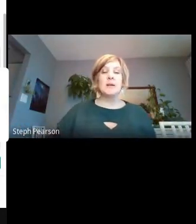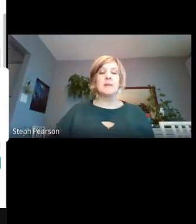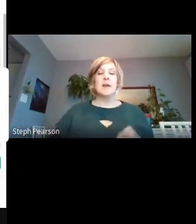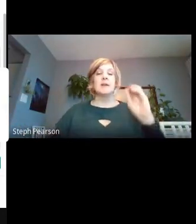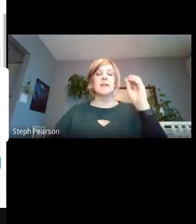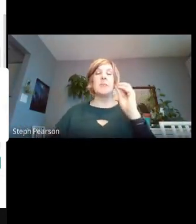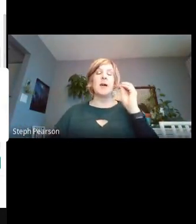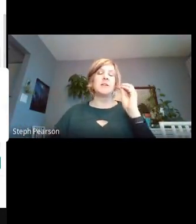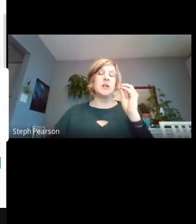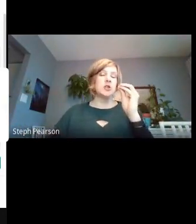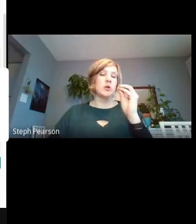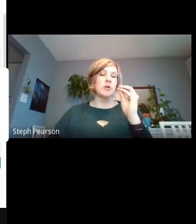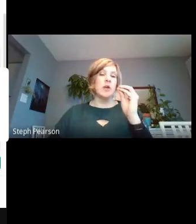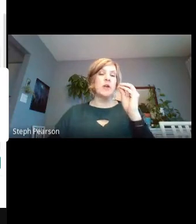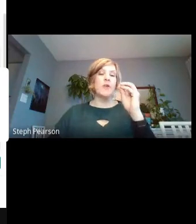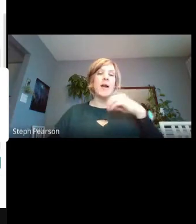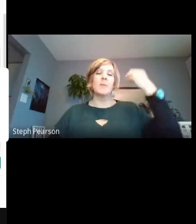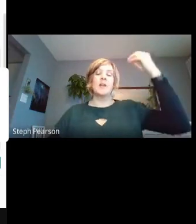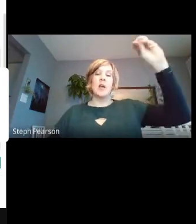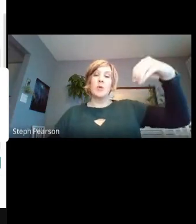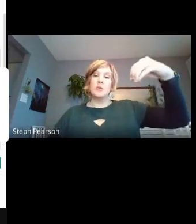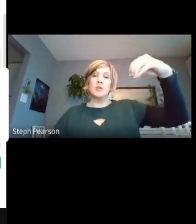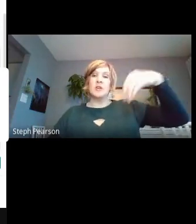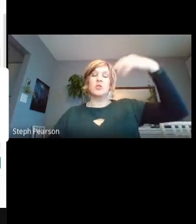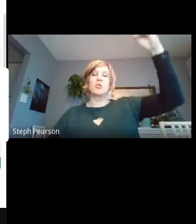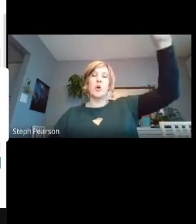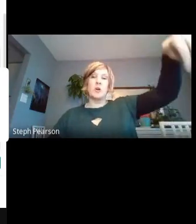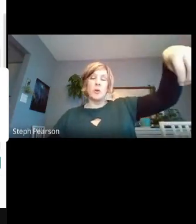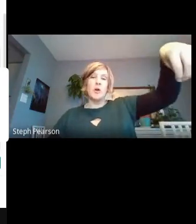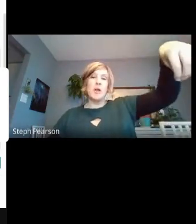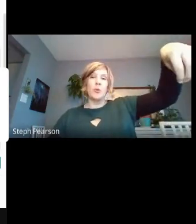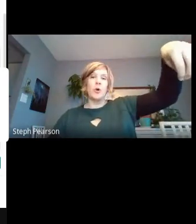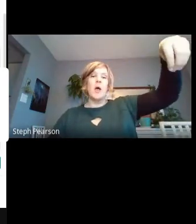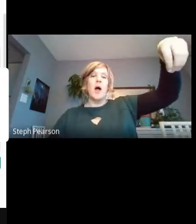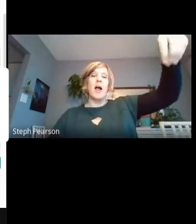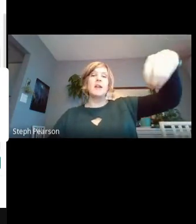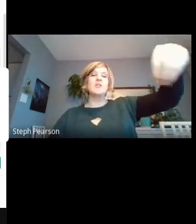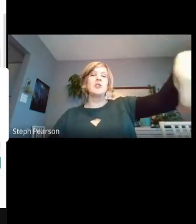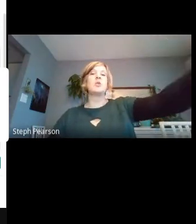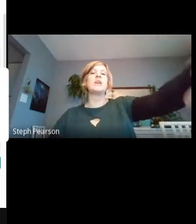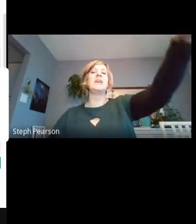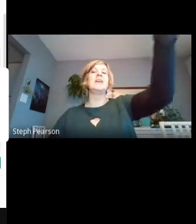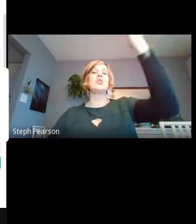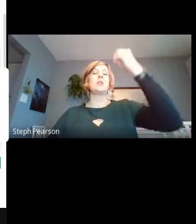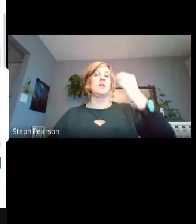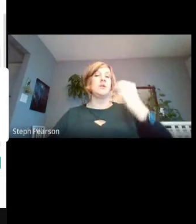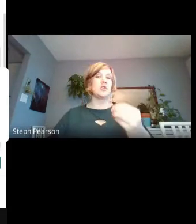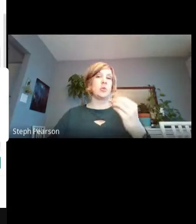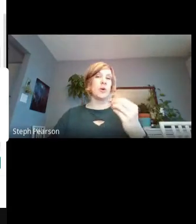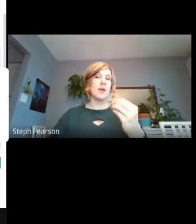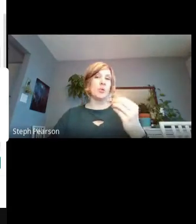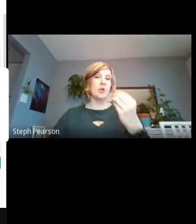also means is that my teachers if i'm sending a resource teacher to go into a breakout room i need to go to each